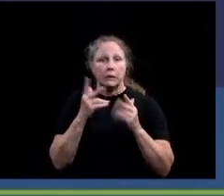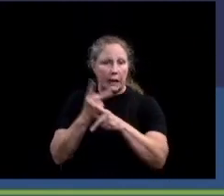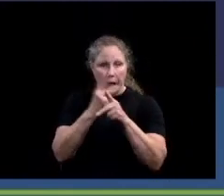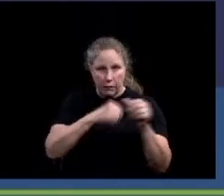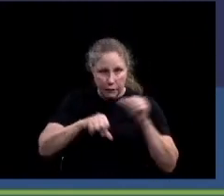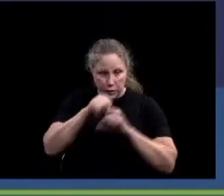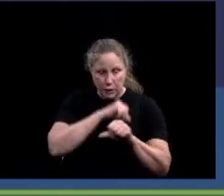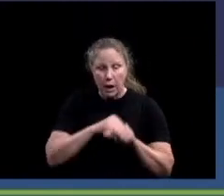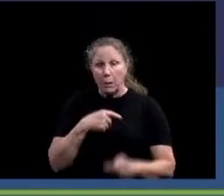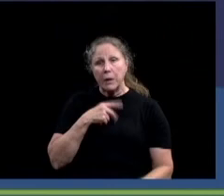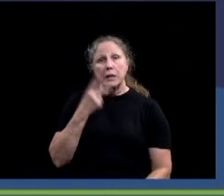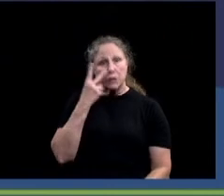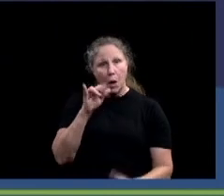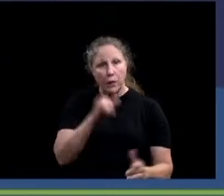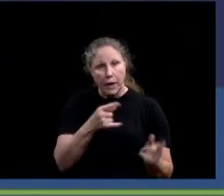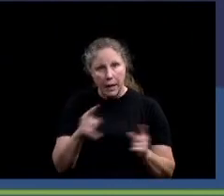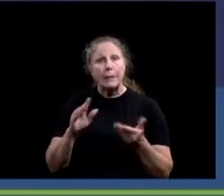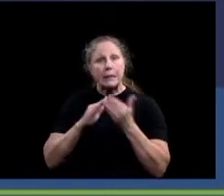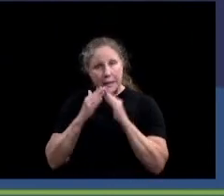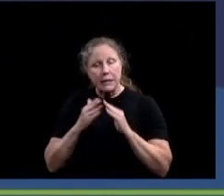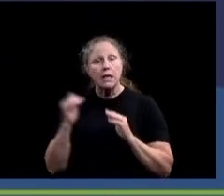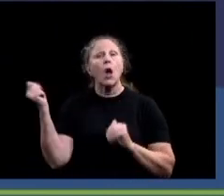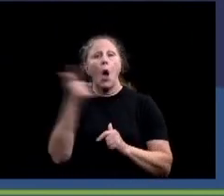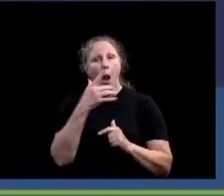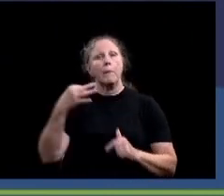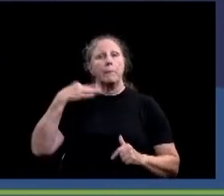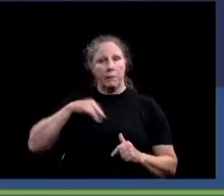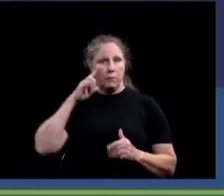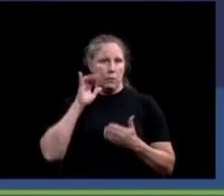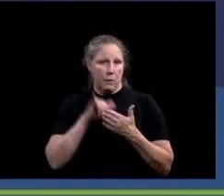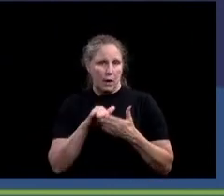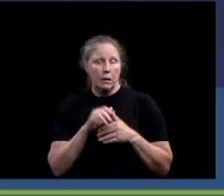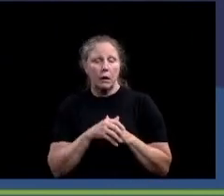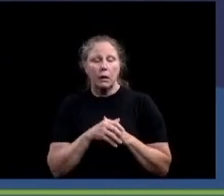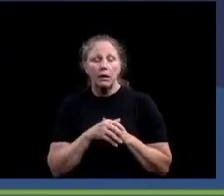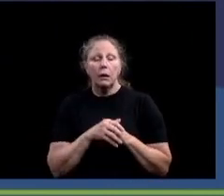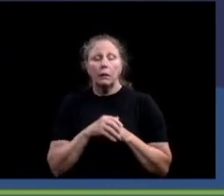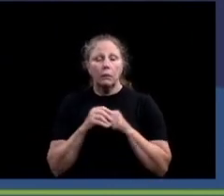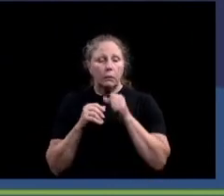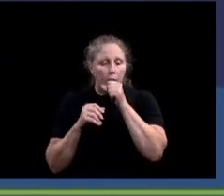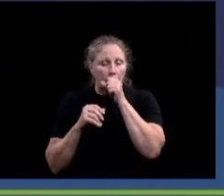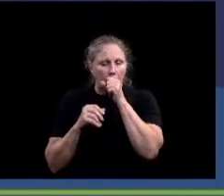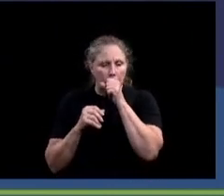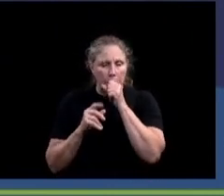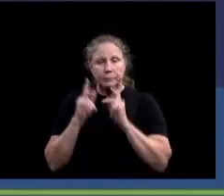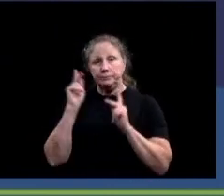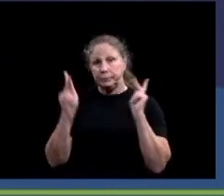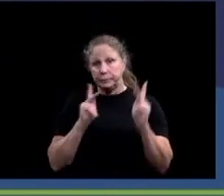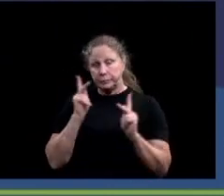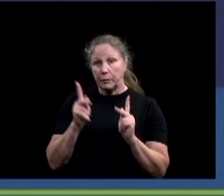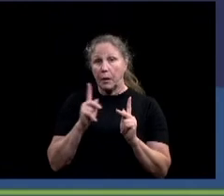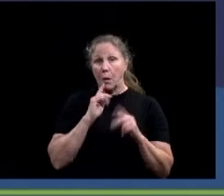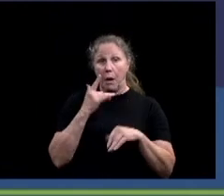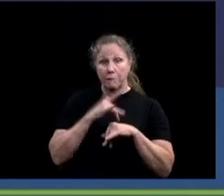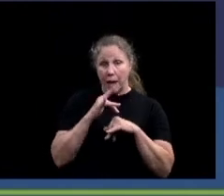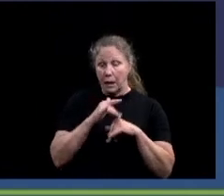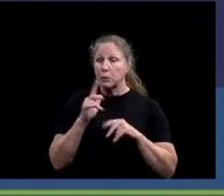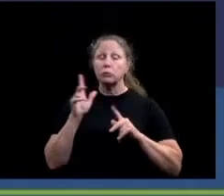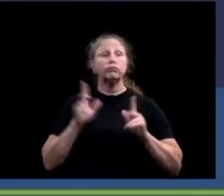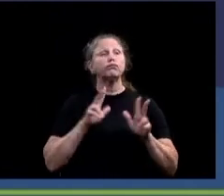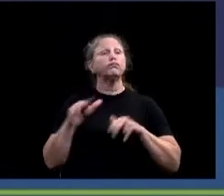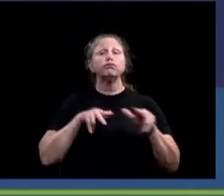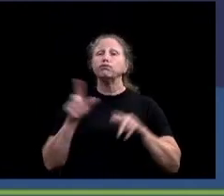benefits of what it was. There's no mistaking that people who are actually available to walk neighborhoods and go in businesses and say, hey, how you